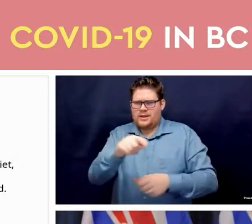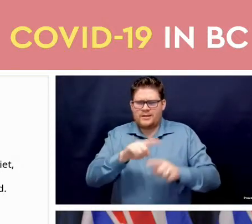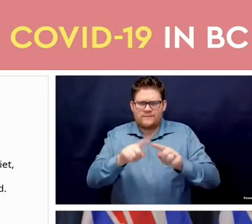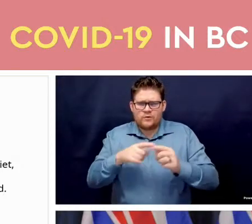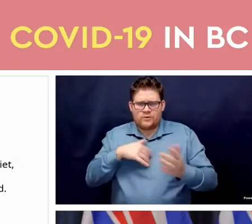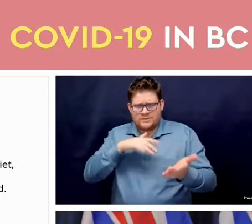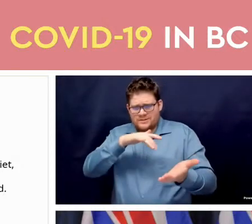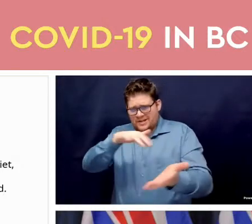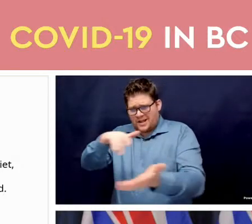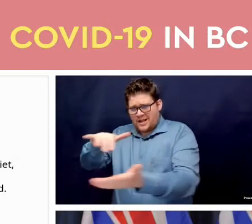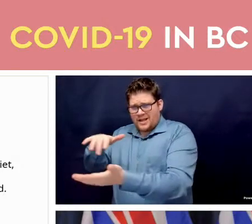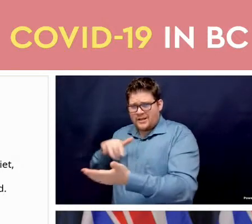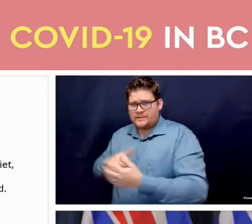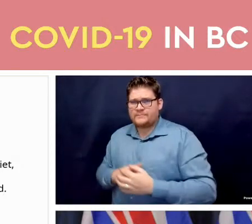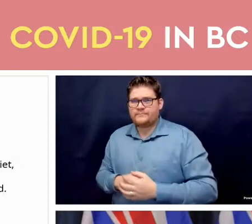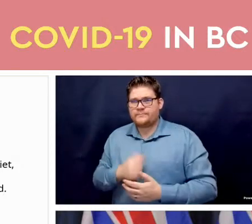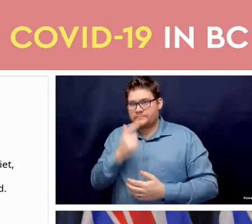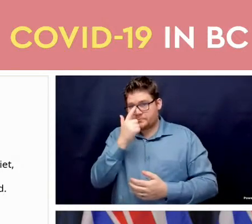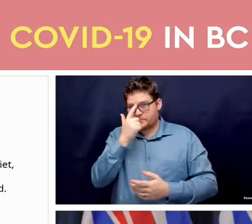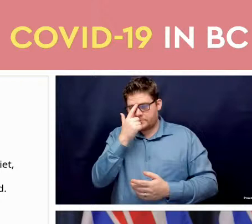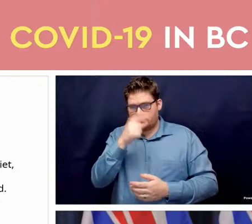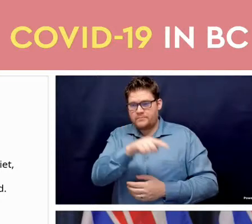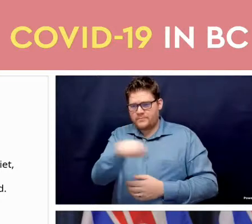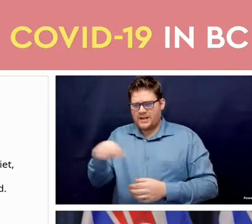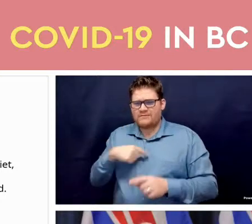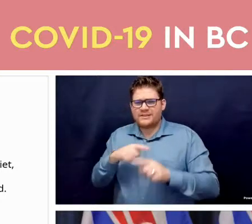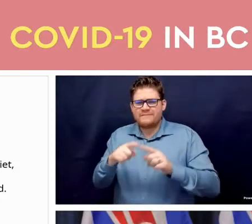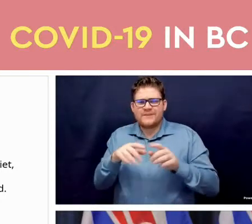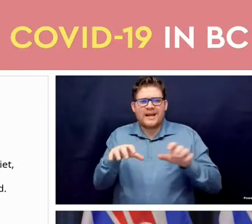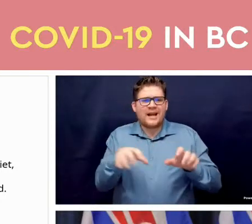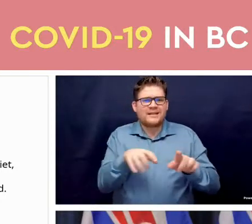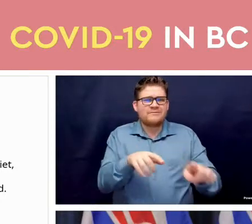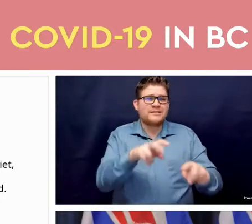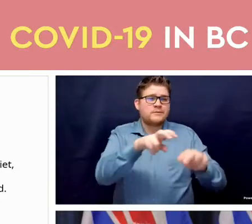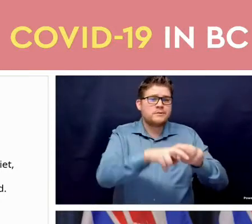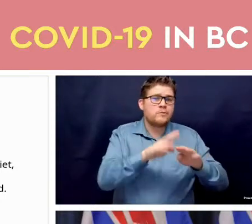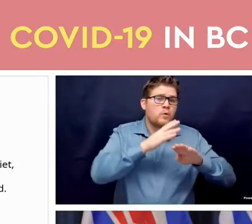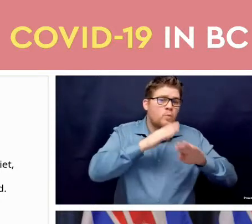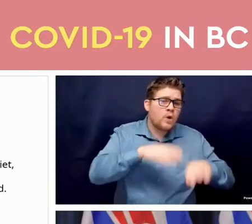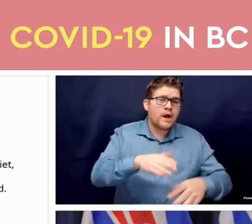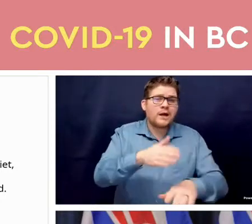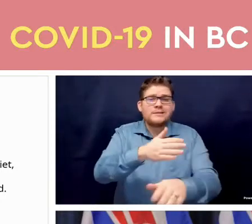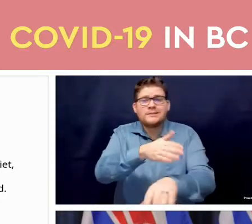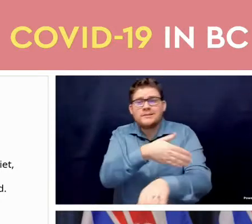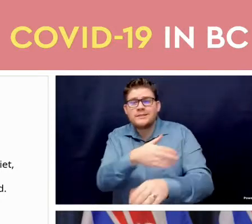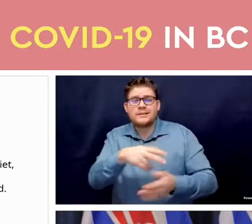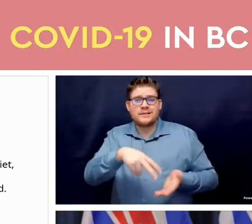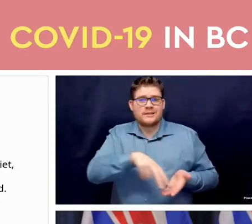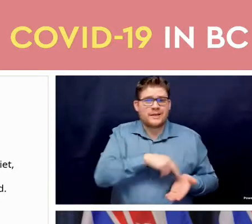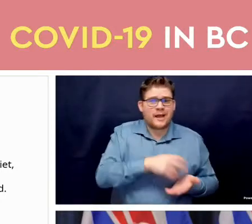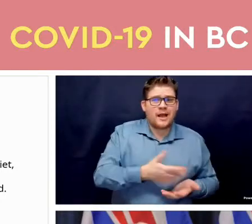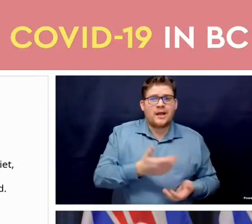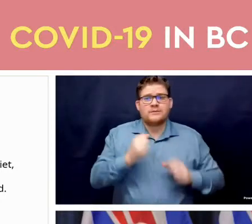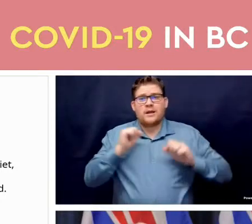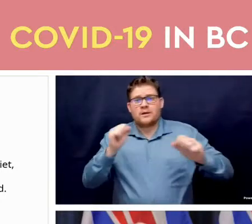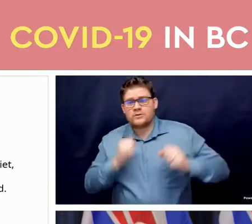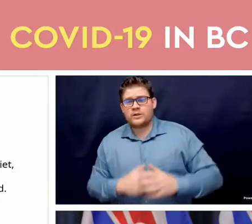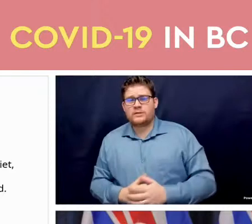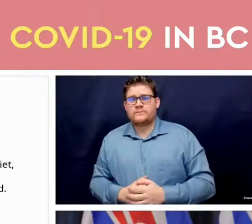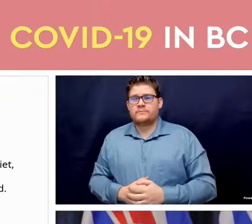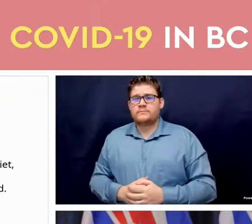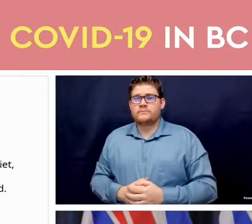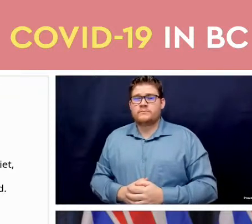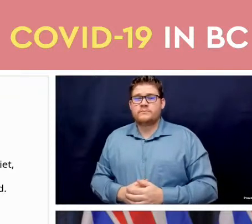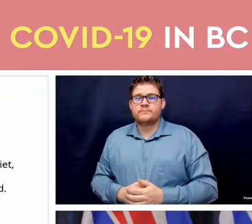were able to understand vaccination status of people in the settings. Plus, we look at things like prior outbreaks, what we had seen